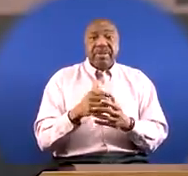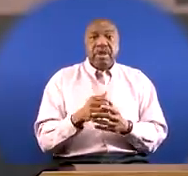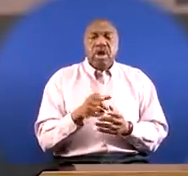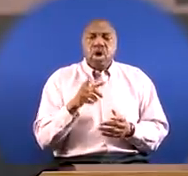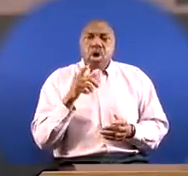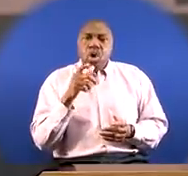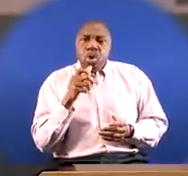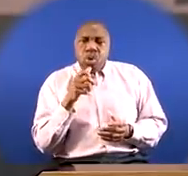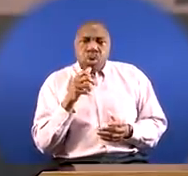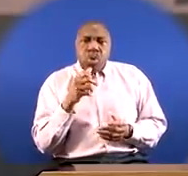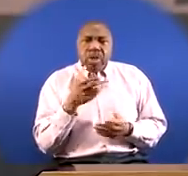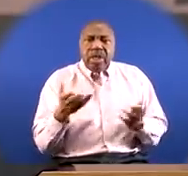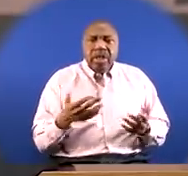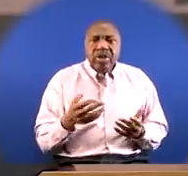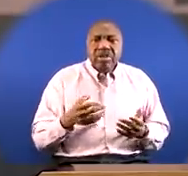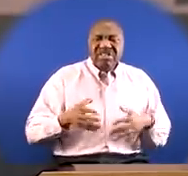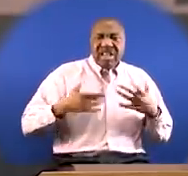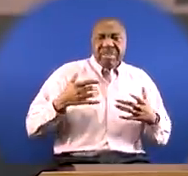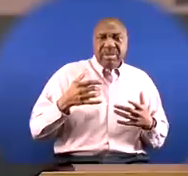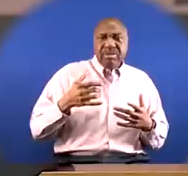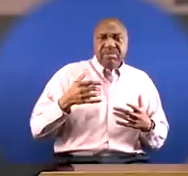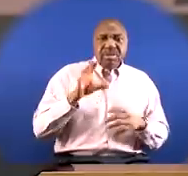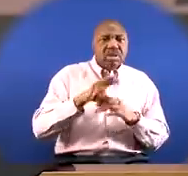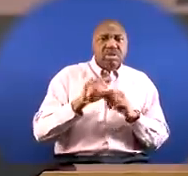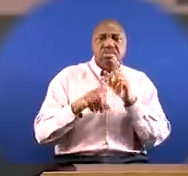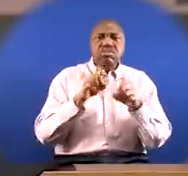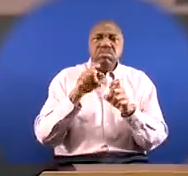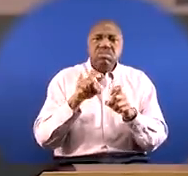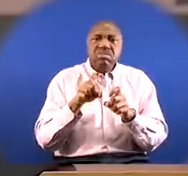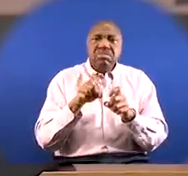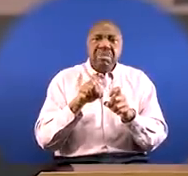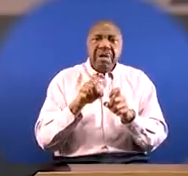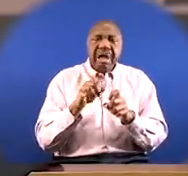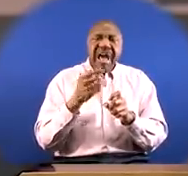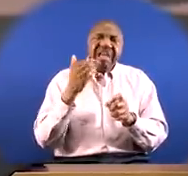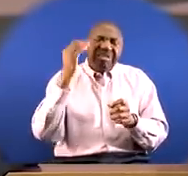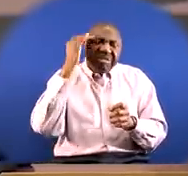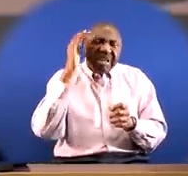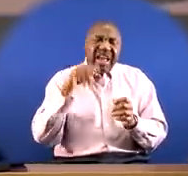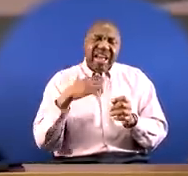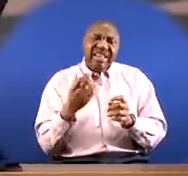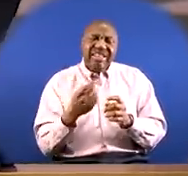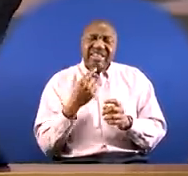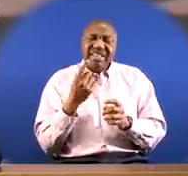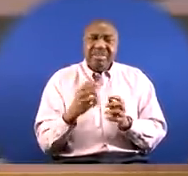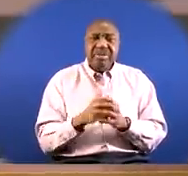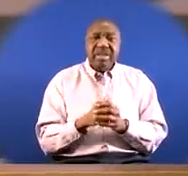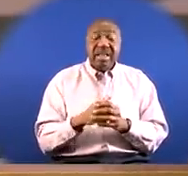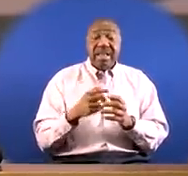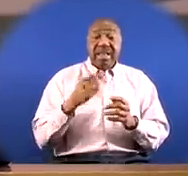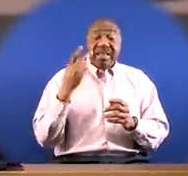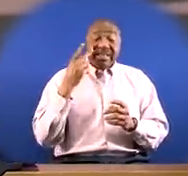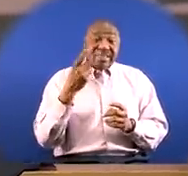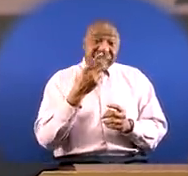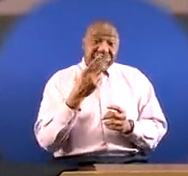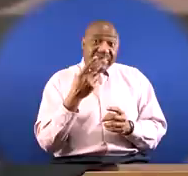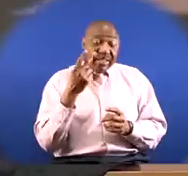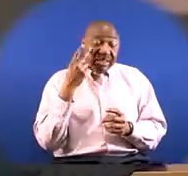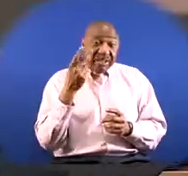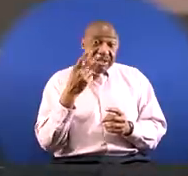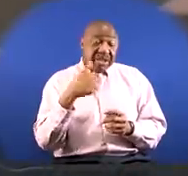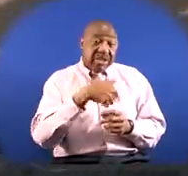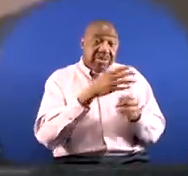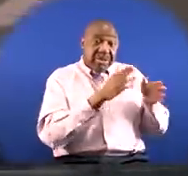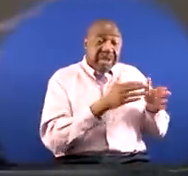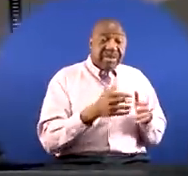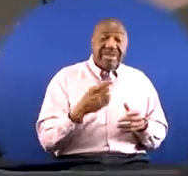I think I asked that. Anybody glad? Okay. All right. All right. Look towards somebody and say, I'm glad to be in worship with you. I'm glad to